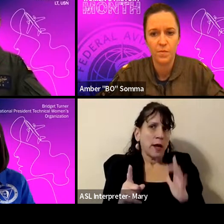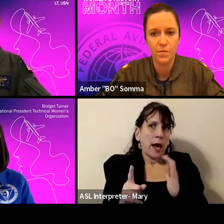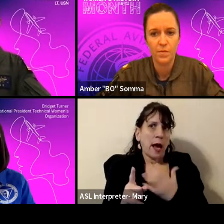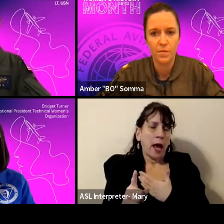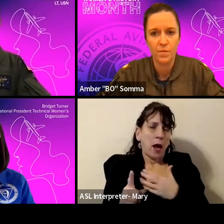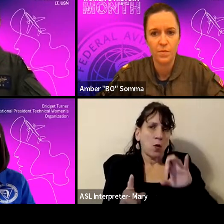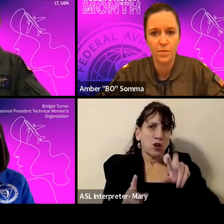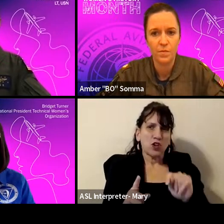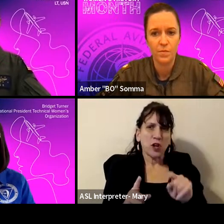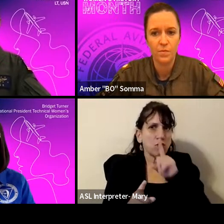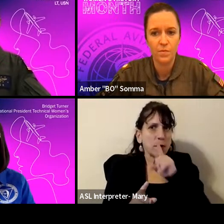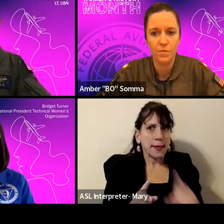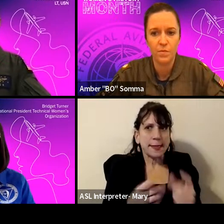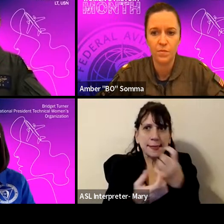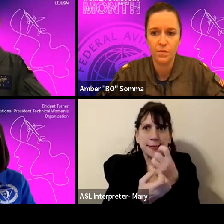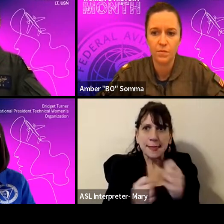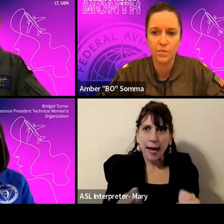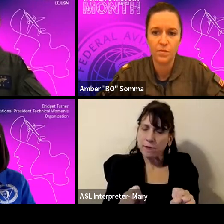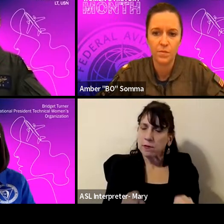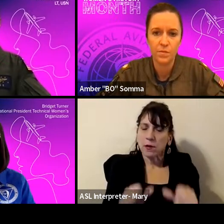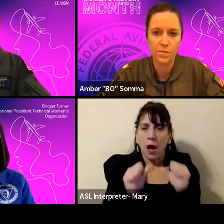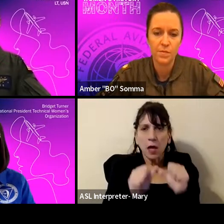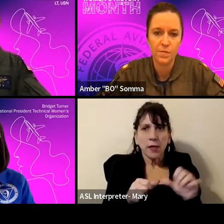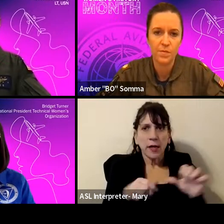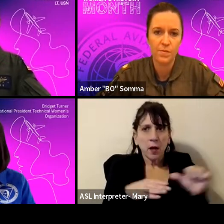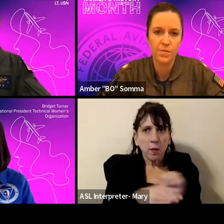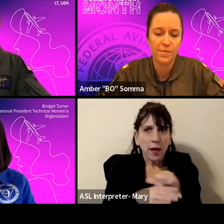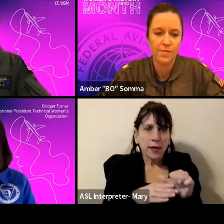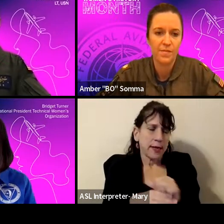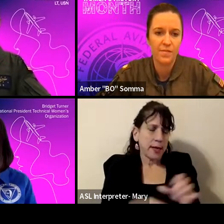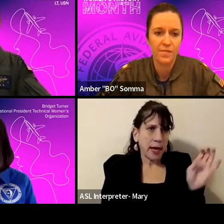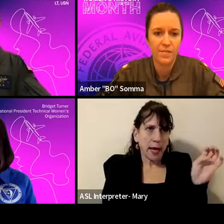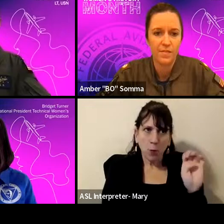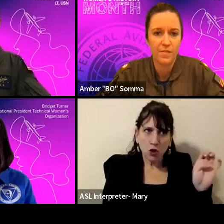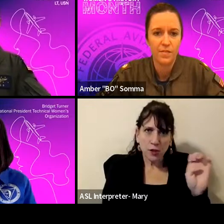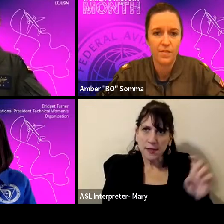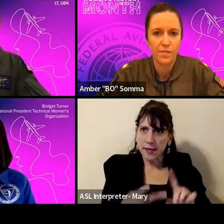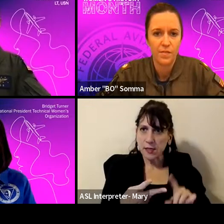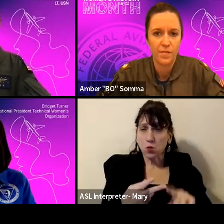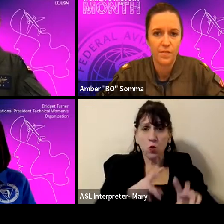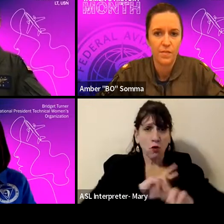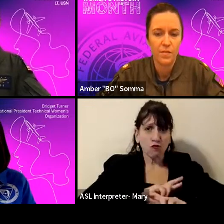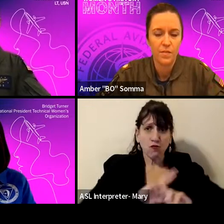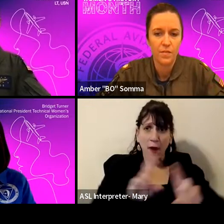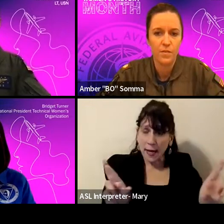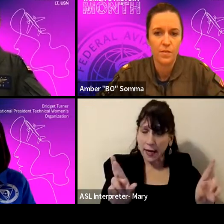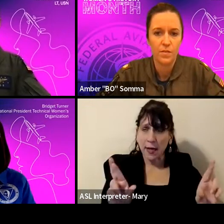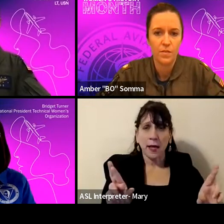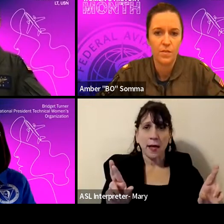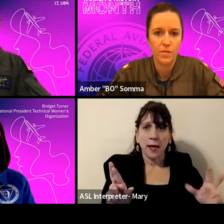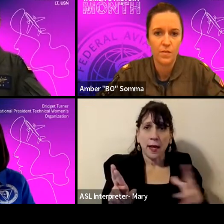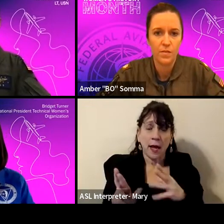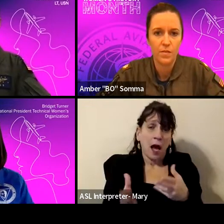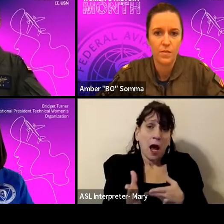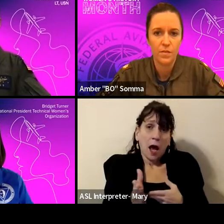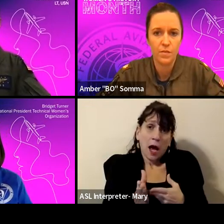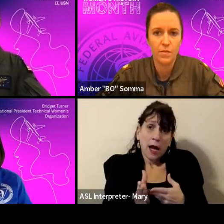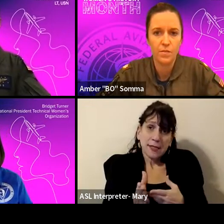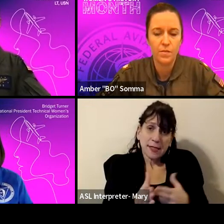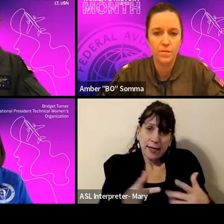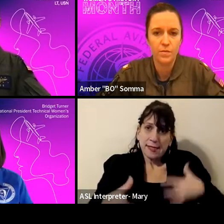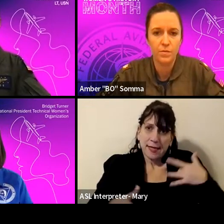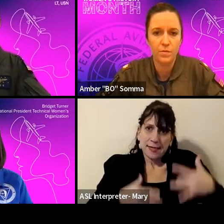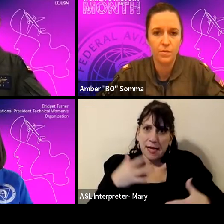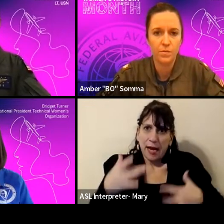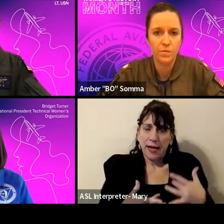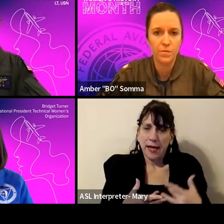We are constantly practicing our emergencies. We are ready. And it's honestly kind of exciting when you